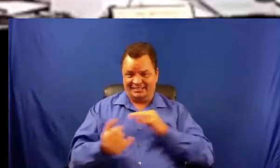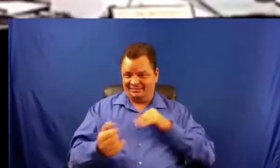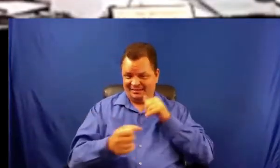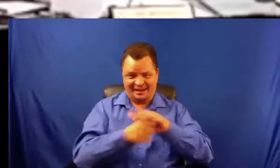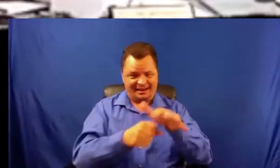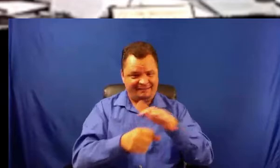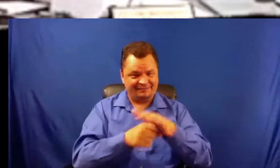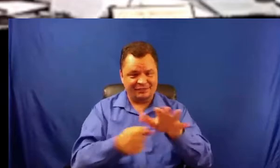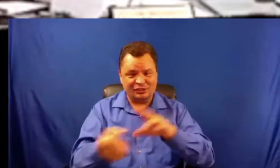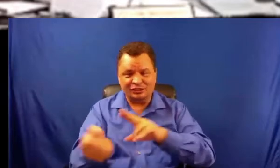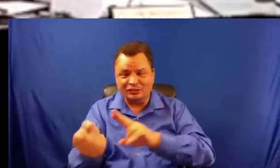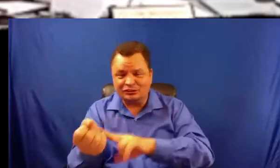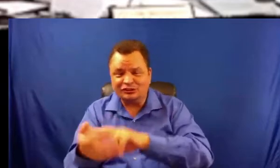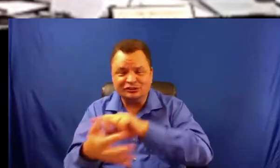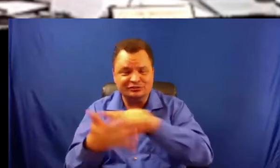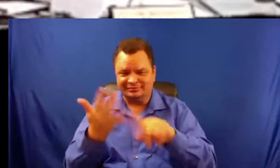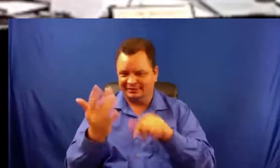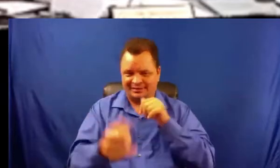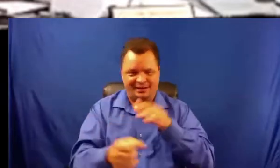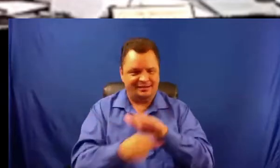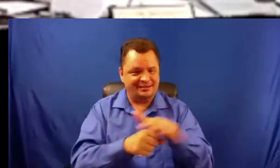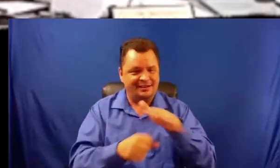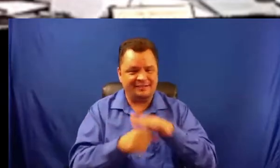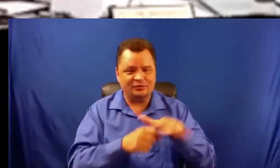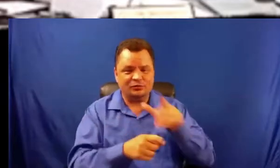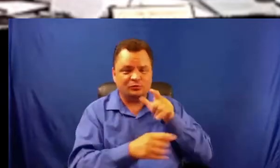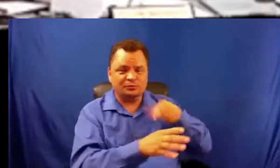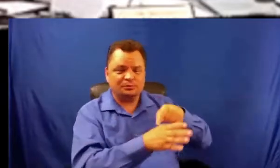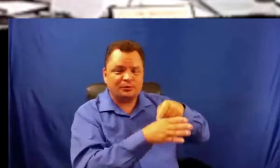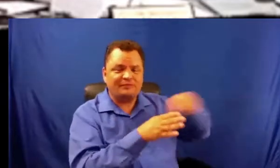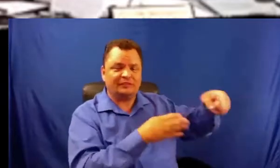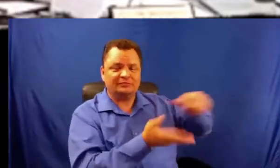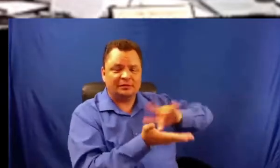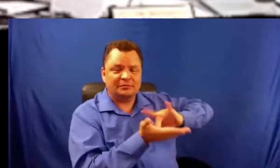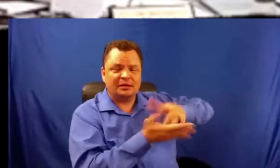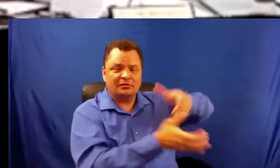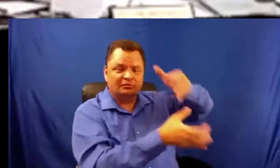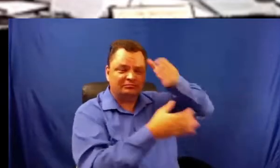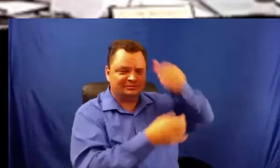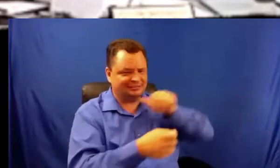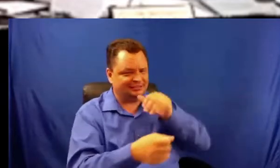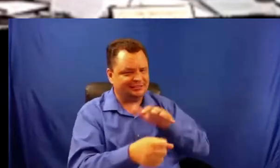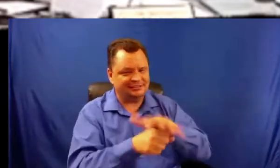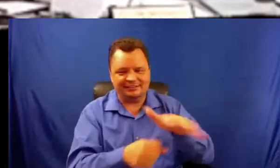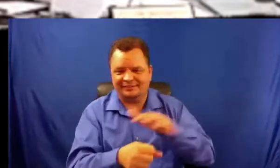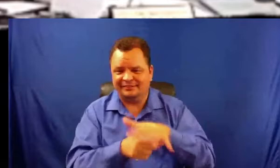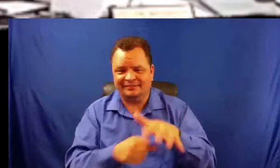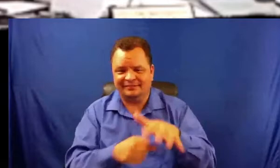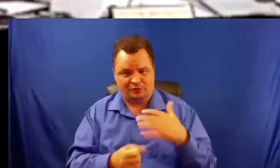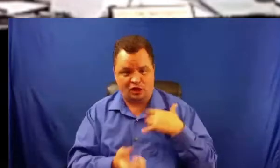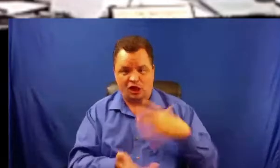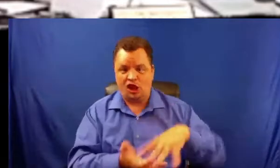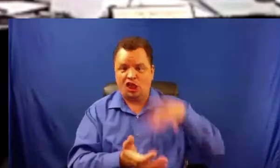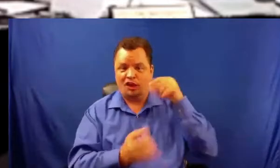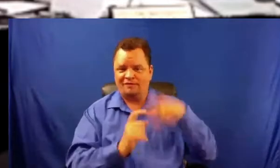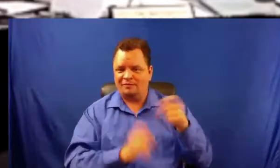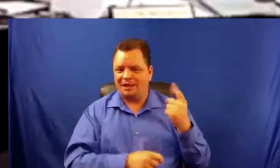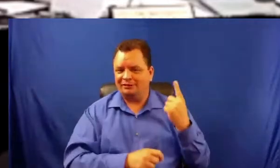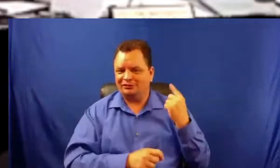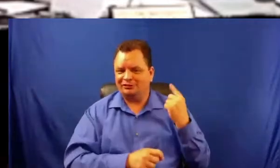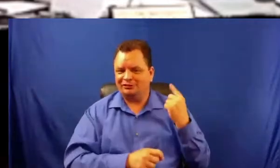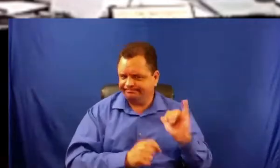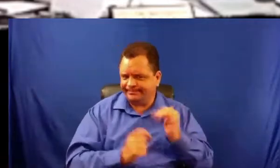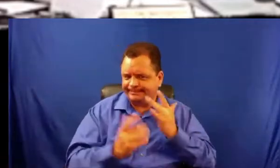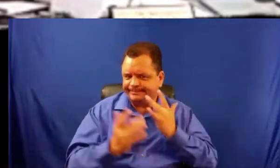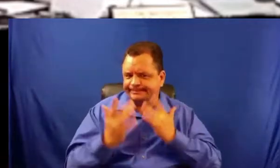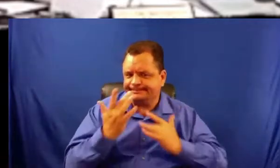other providers at this point after the previous year. Thank you. I wanted